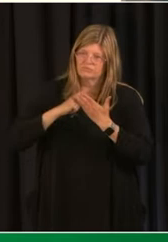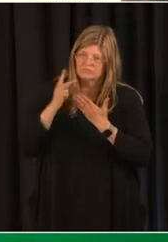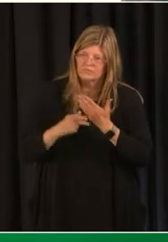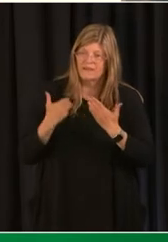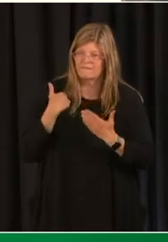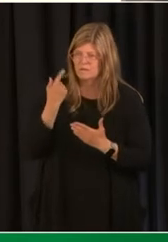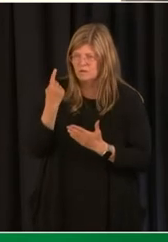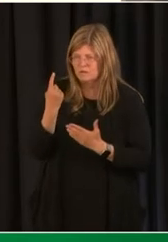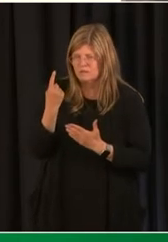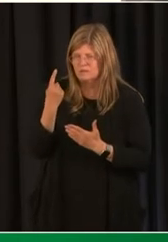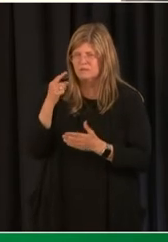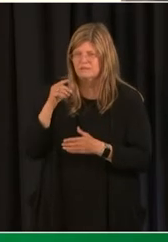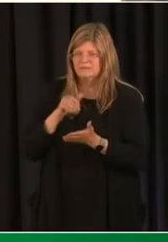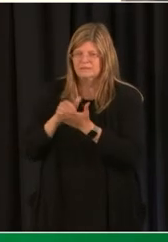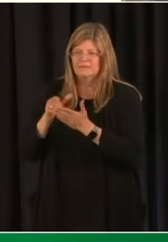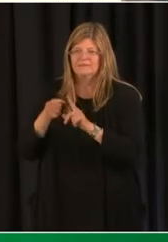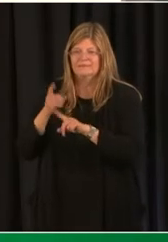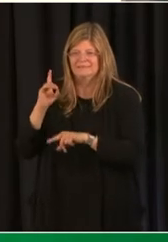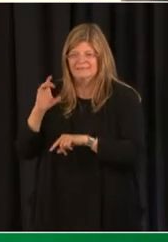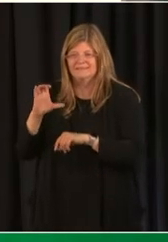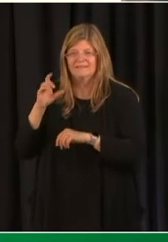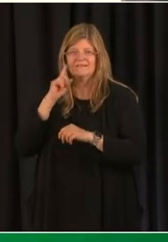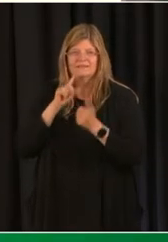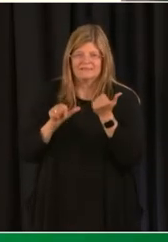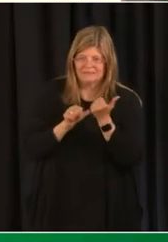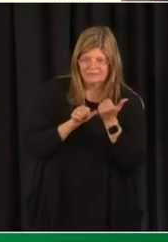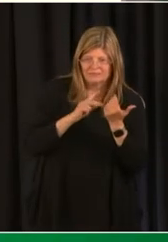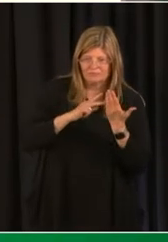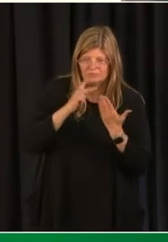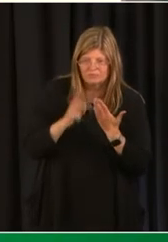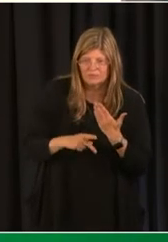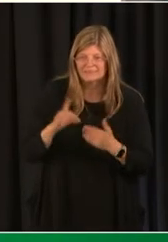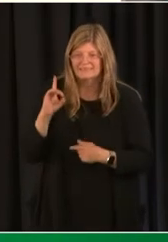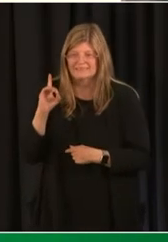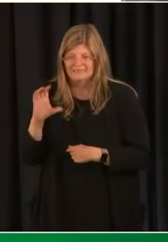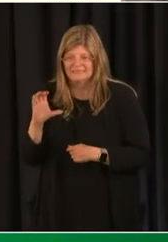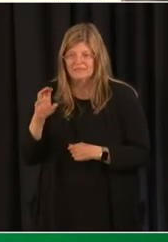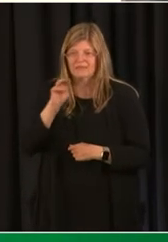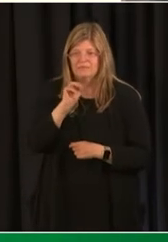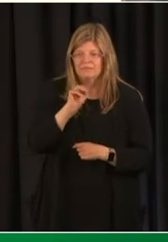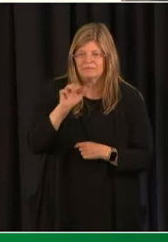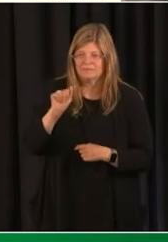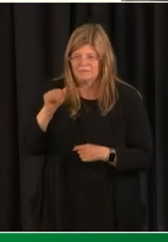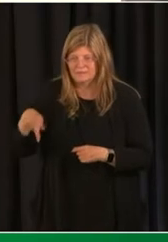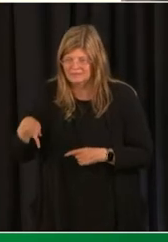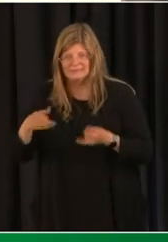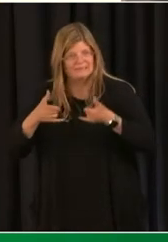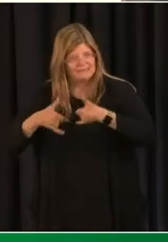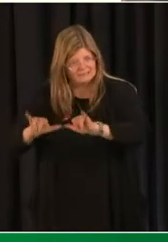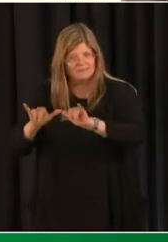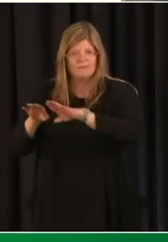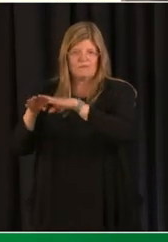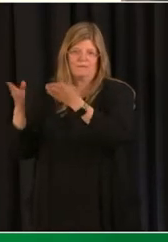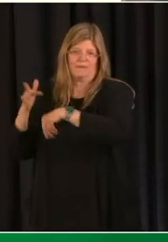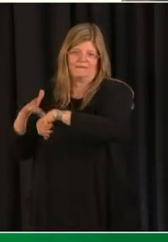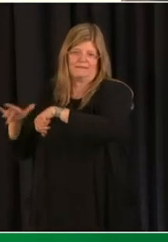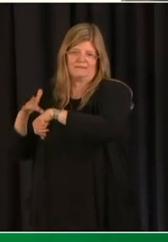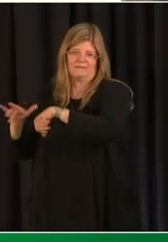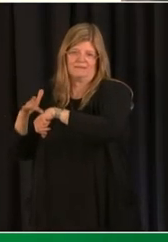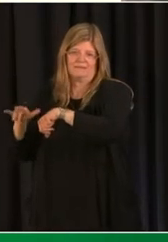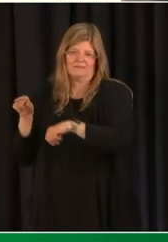$1 million for the DC Mortgage Assistance Program, or DC MAP. That is still open and available as well, and will soon